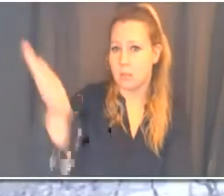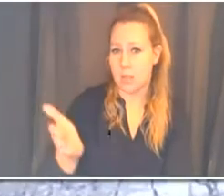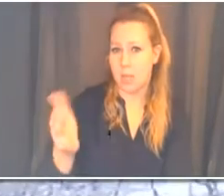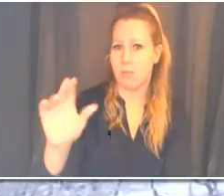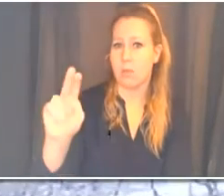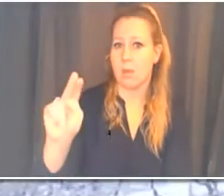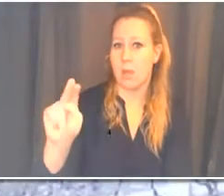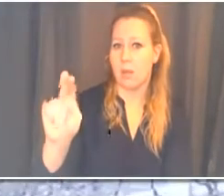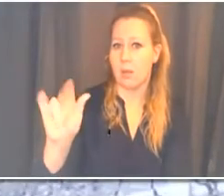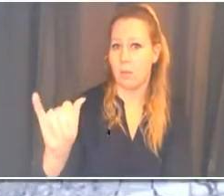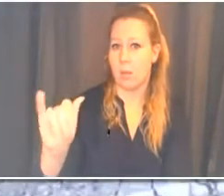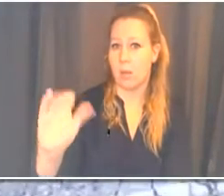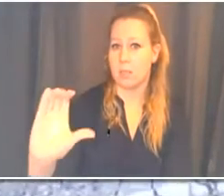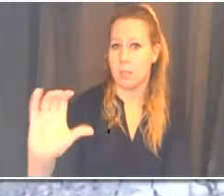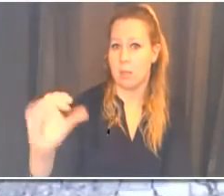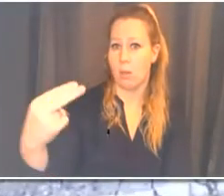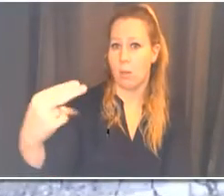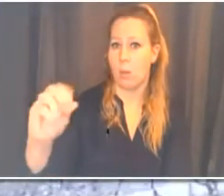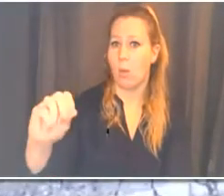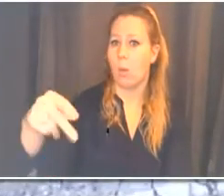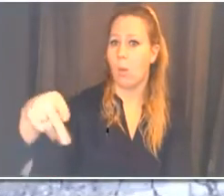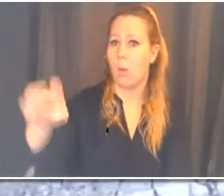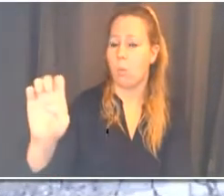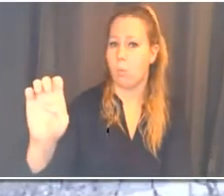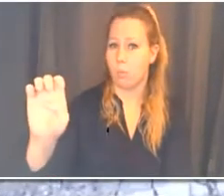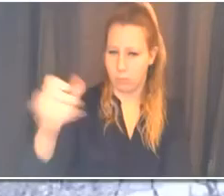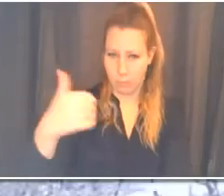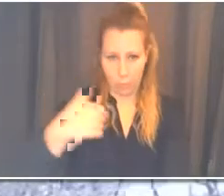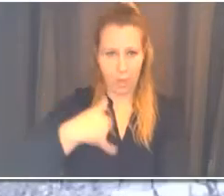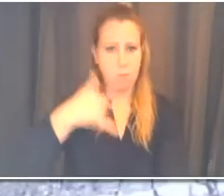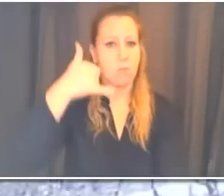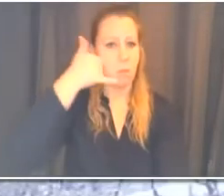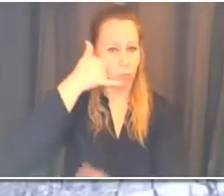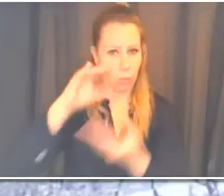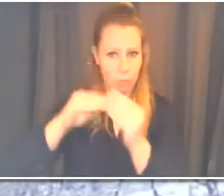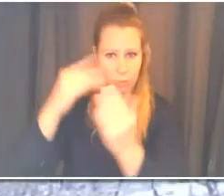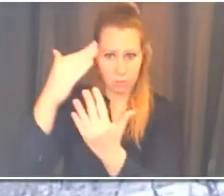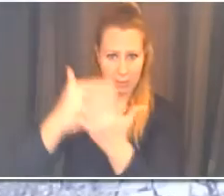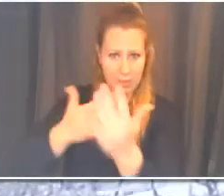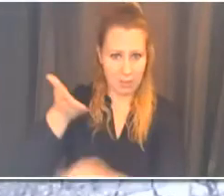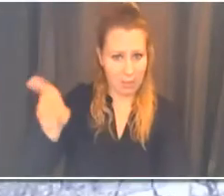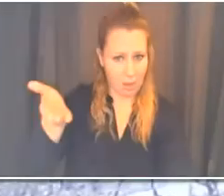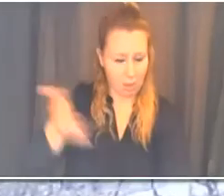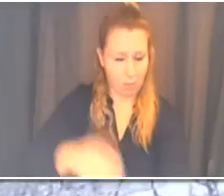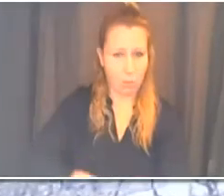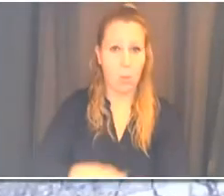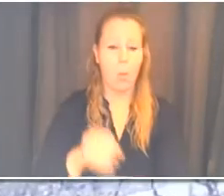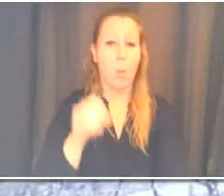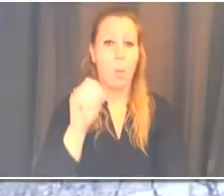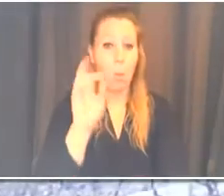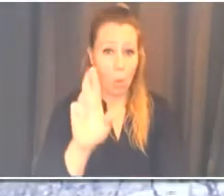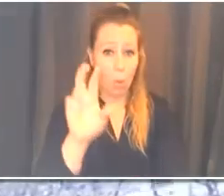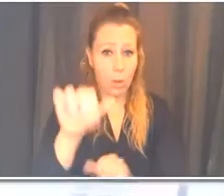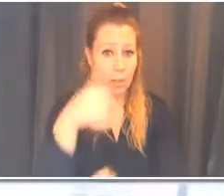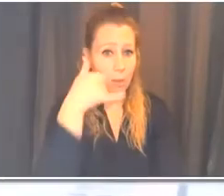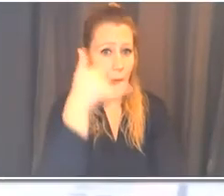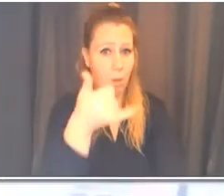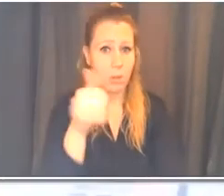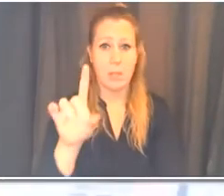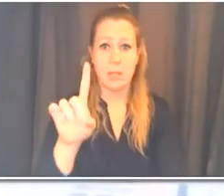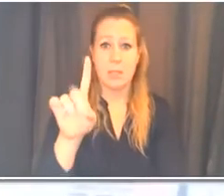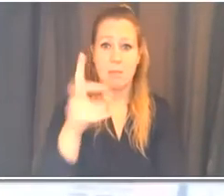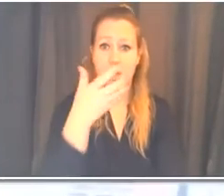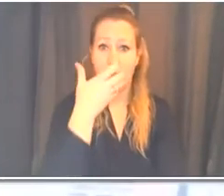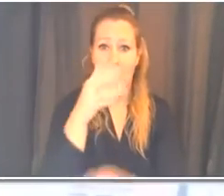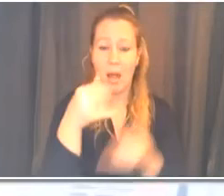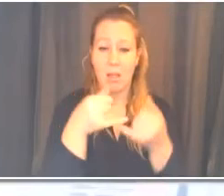New York County um Family Justice Center let me just get that number 212